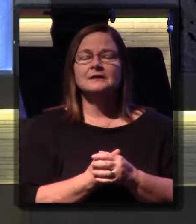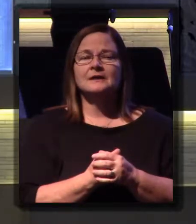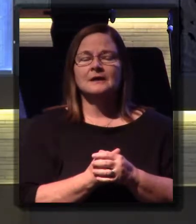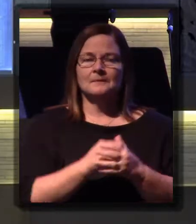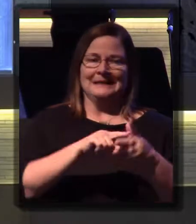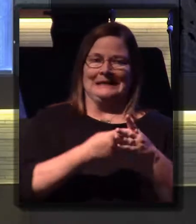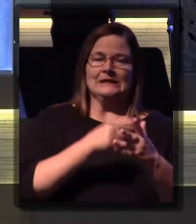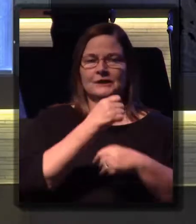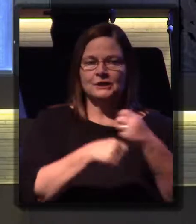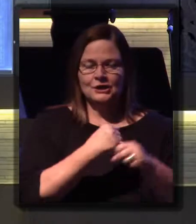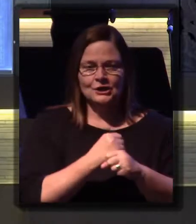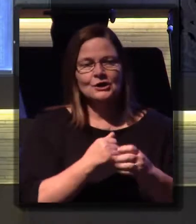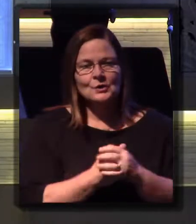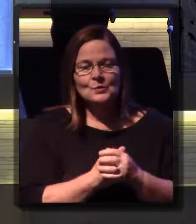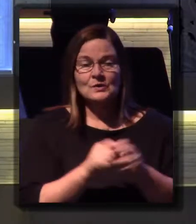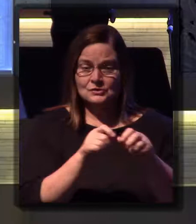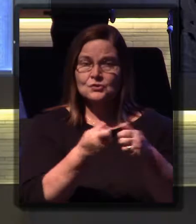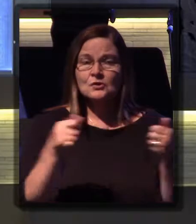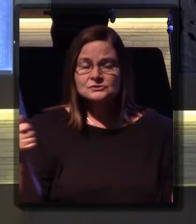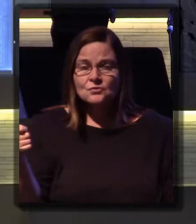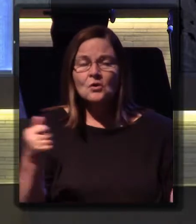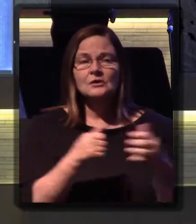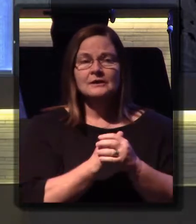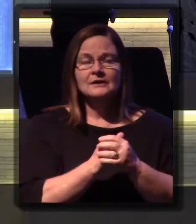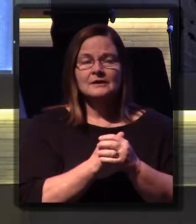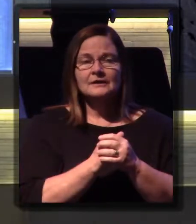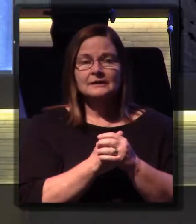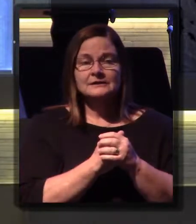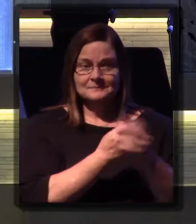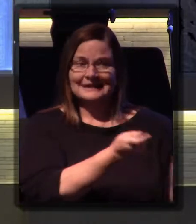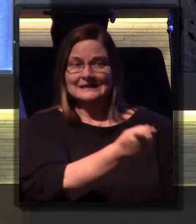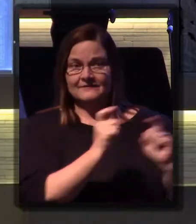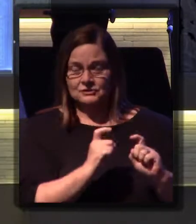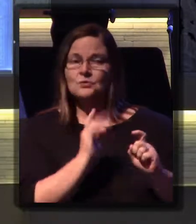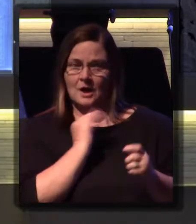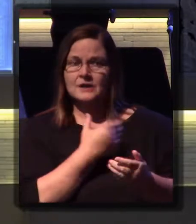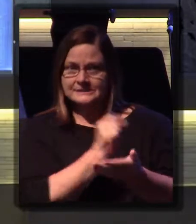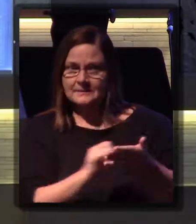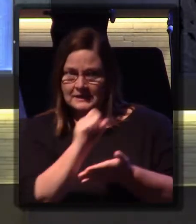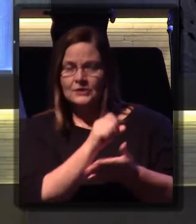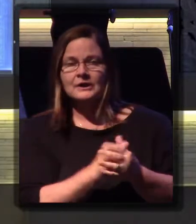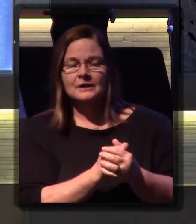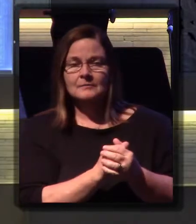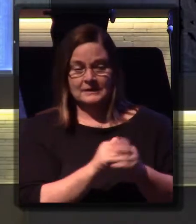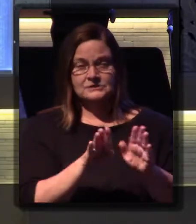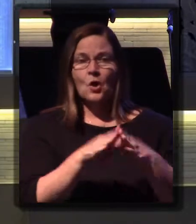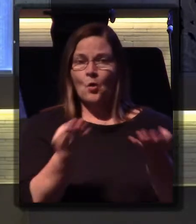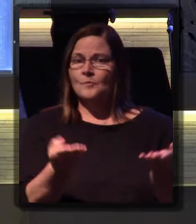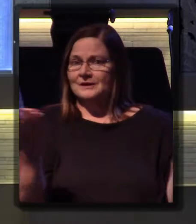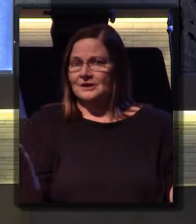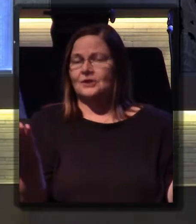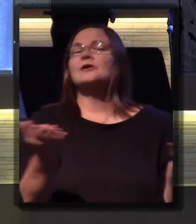especially on this Rosh Hashanah, this head of the year, this time when the Torah scroll is not only being gifted